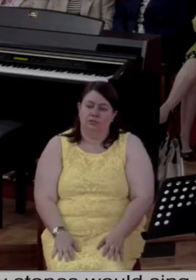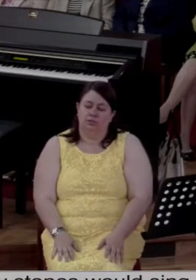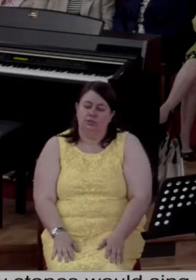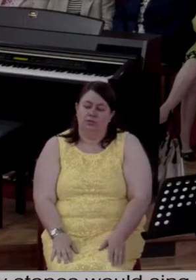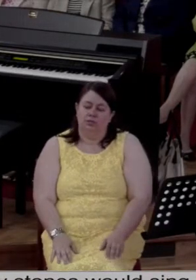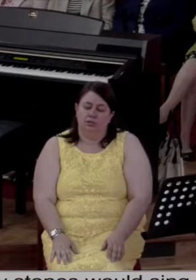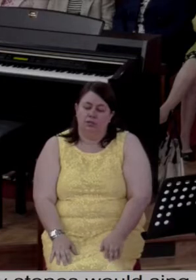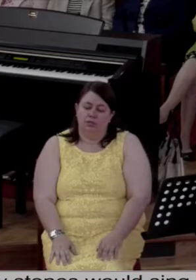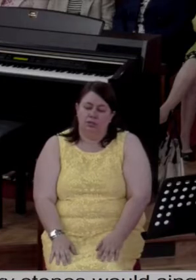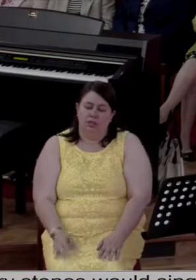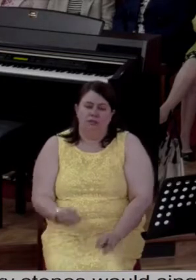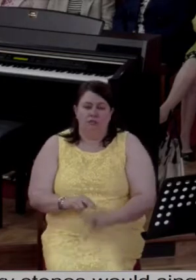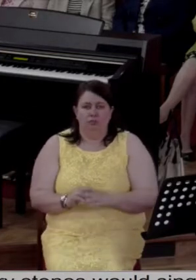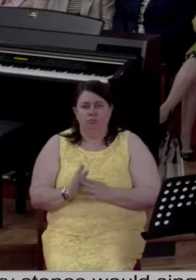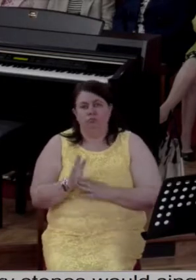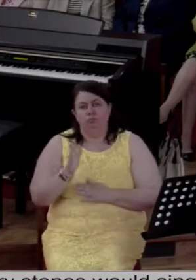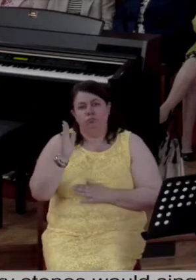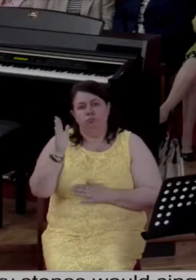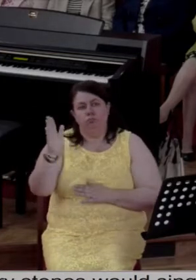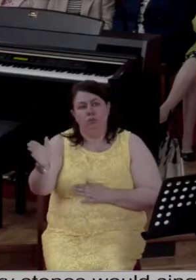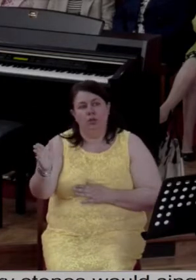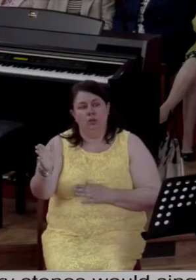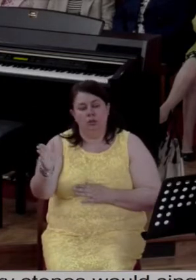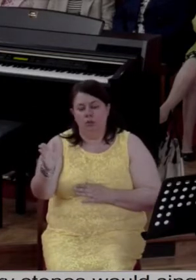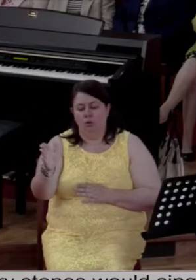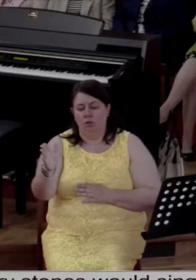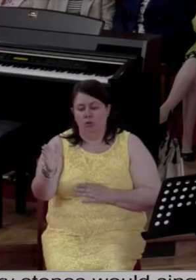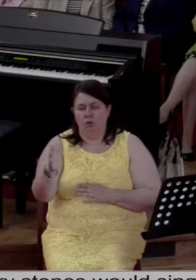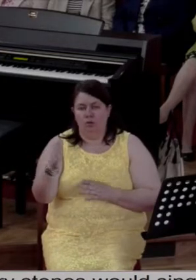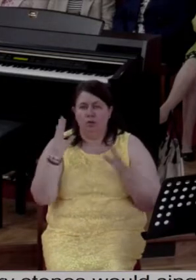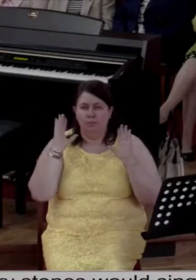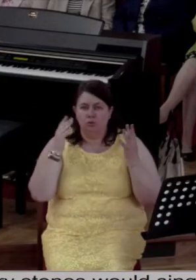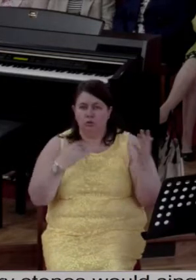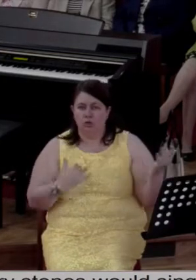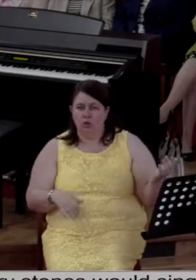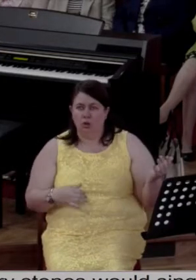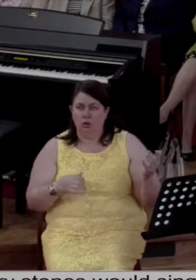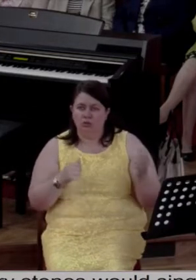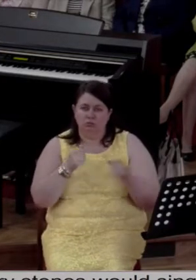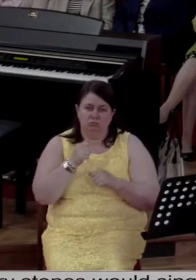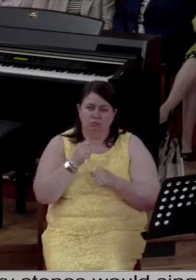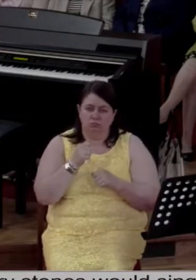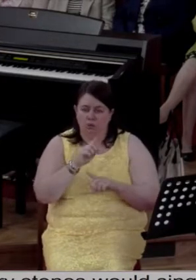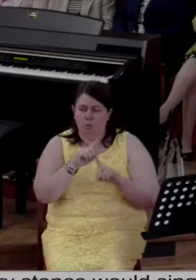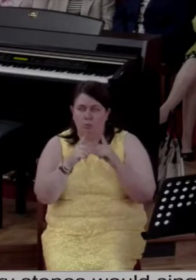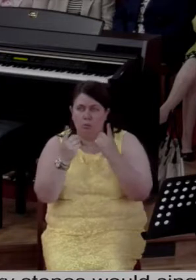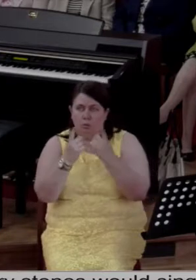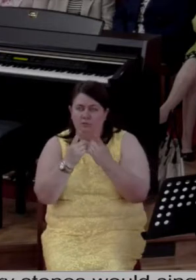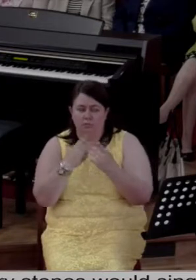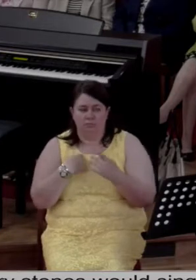If we go to a concert, then we glory in our favorite rock